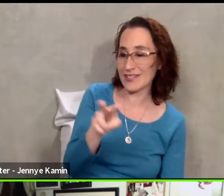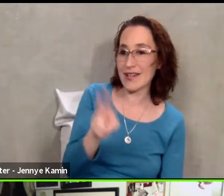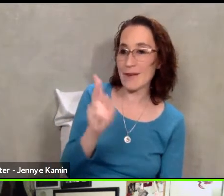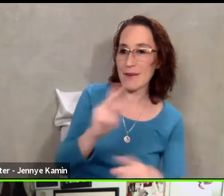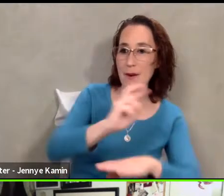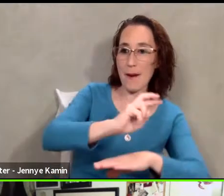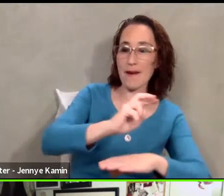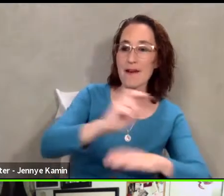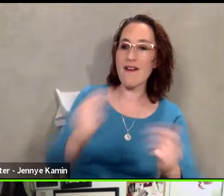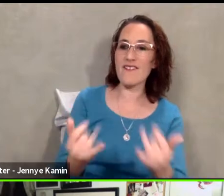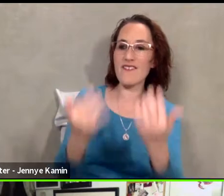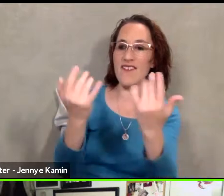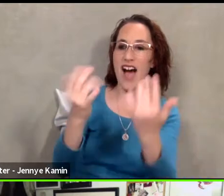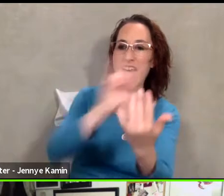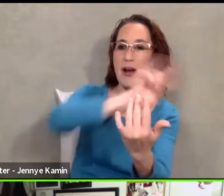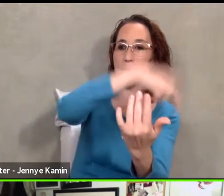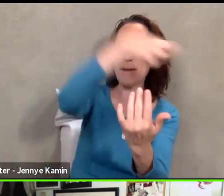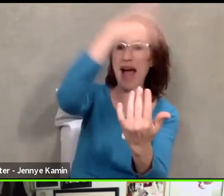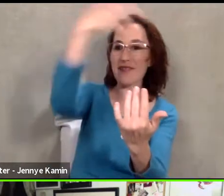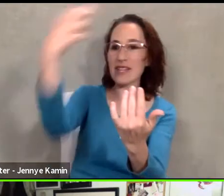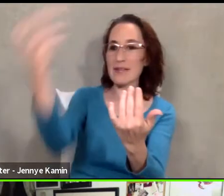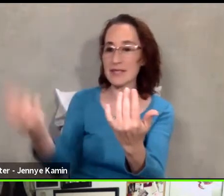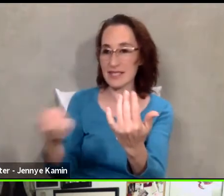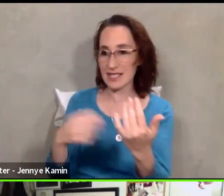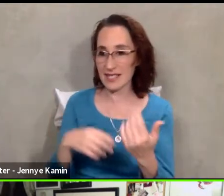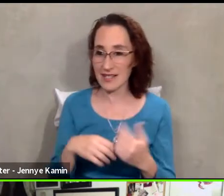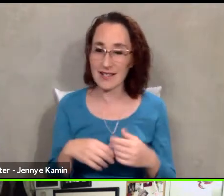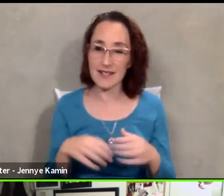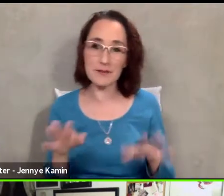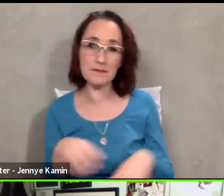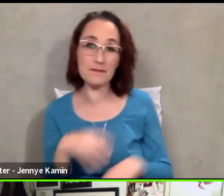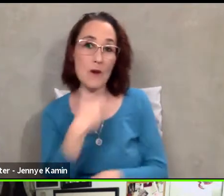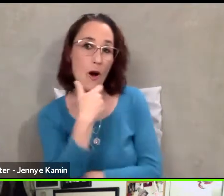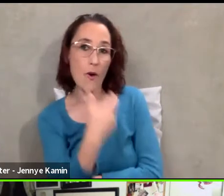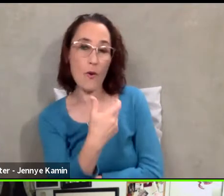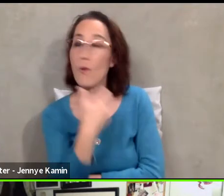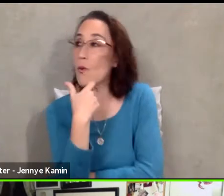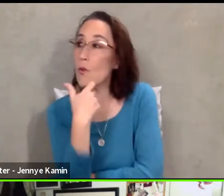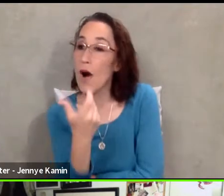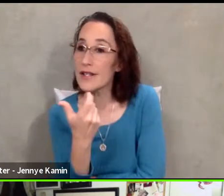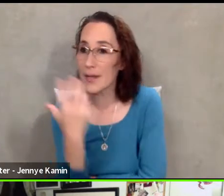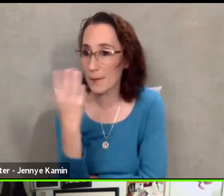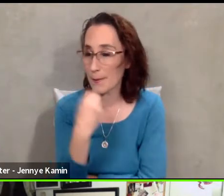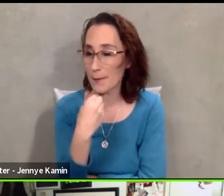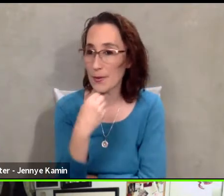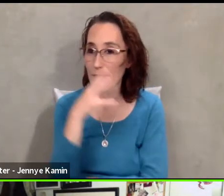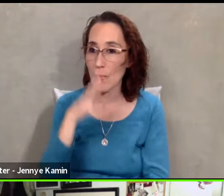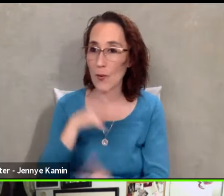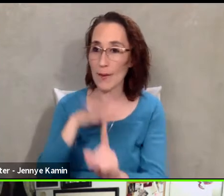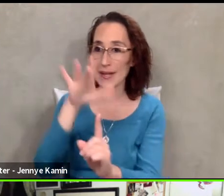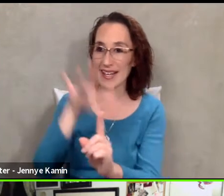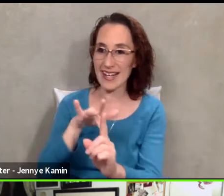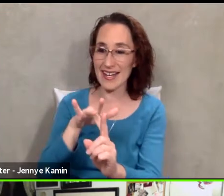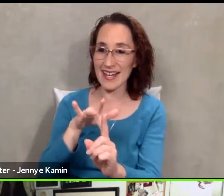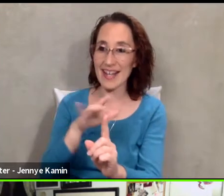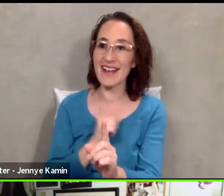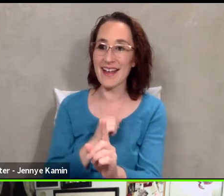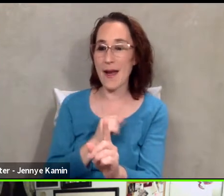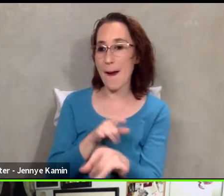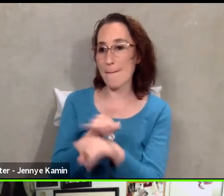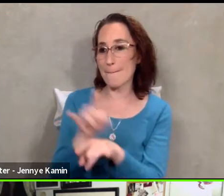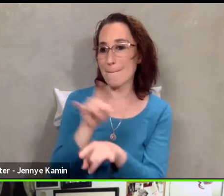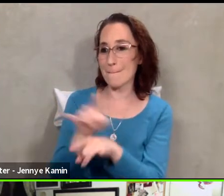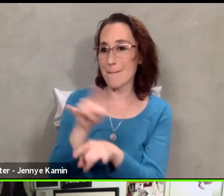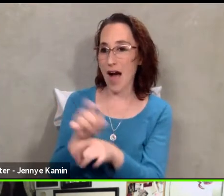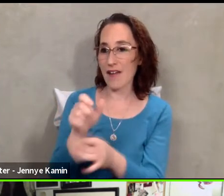over fire and watching as, you know, beautiful naked women did cruel parodies of the wealthy customers.